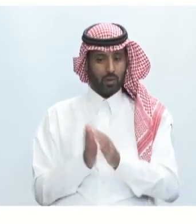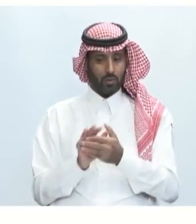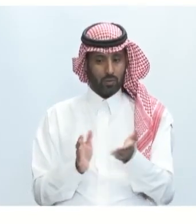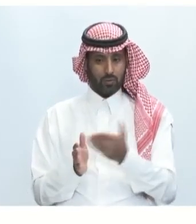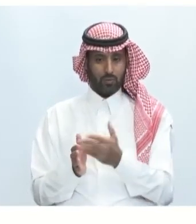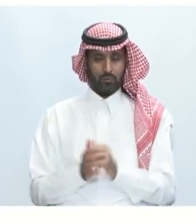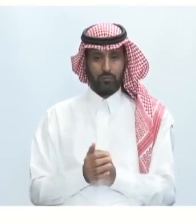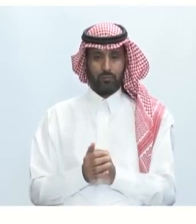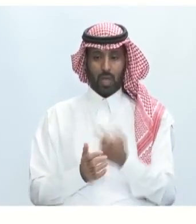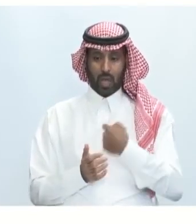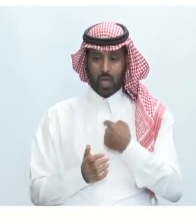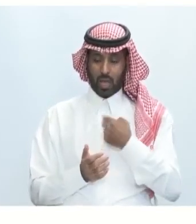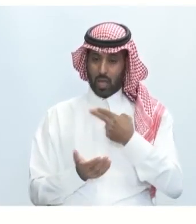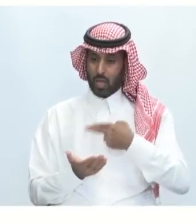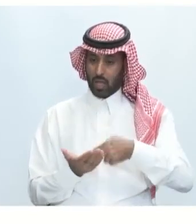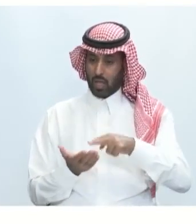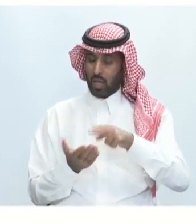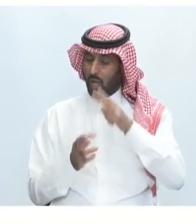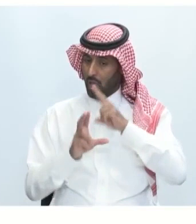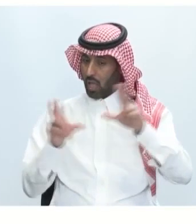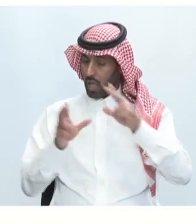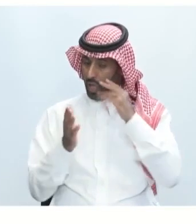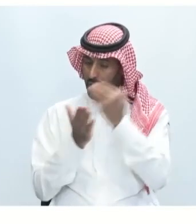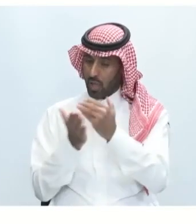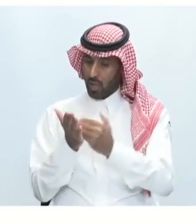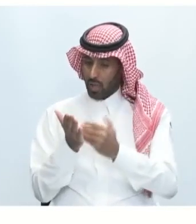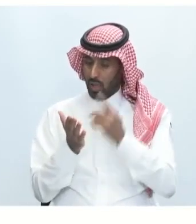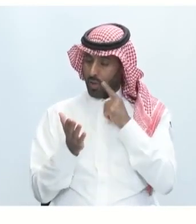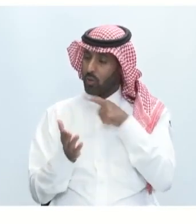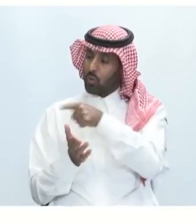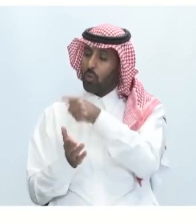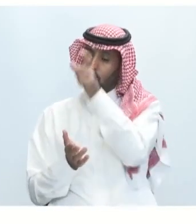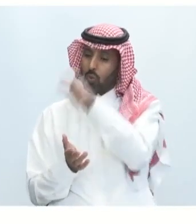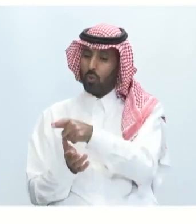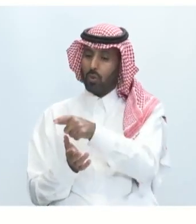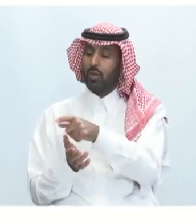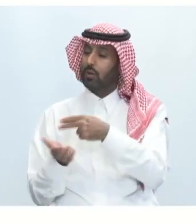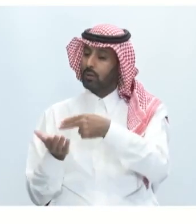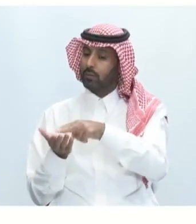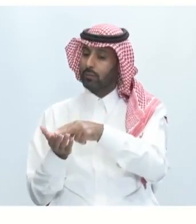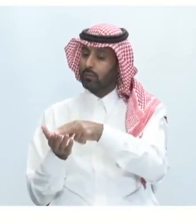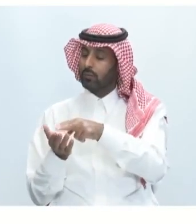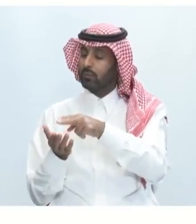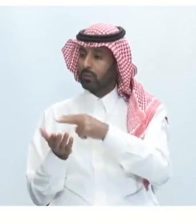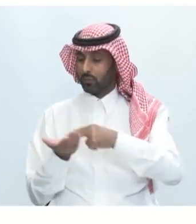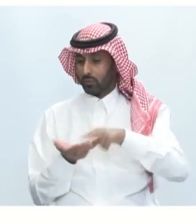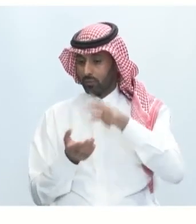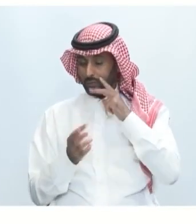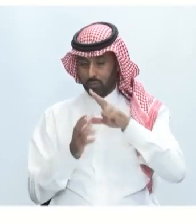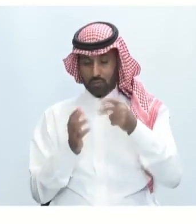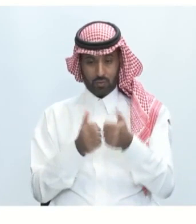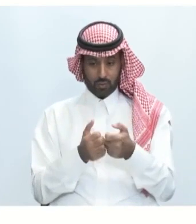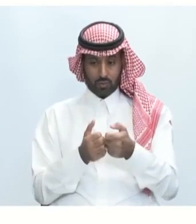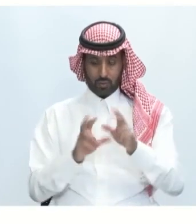you. I sent the TV schedule, John. You see here, I sent